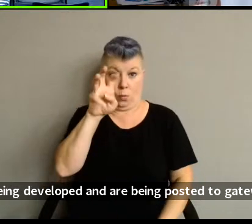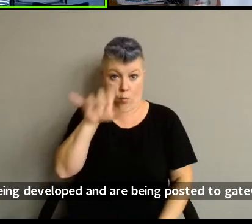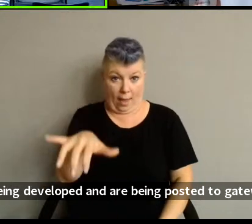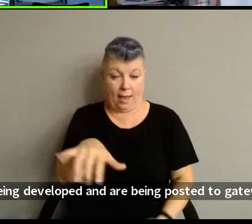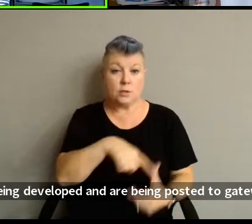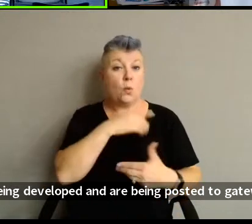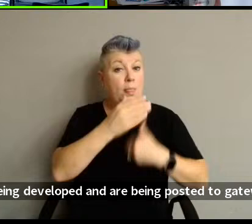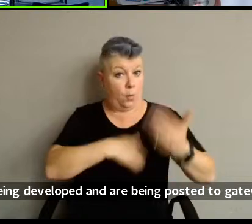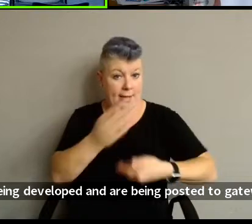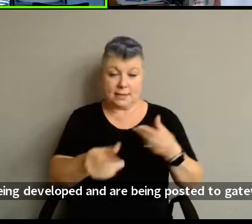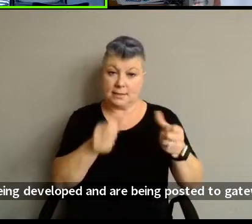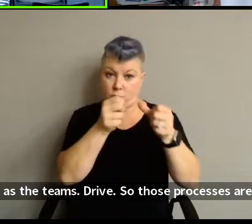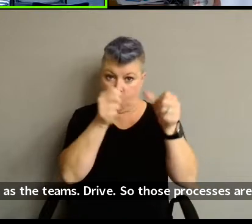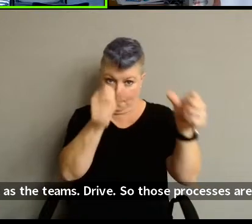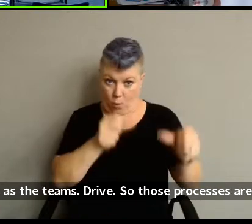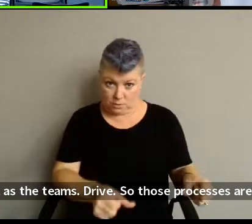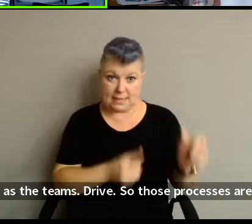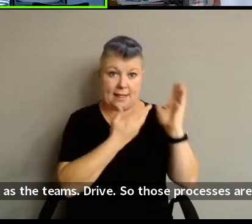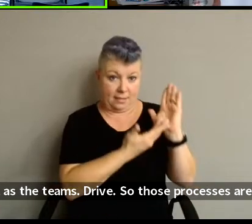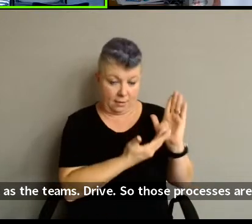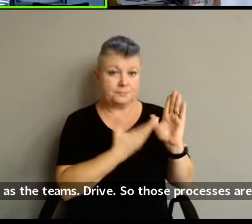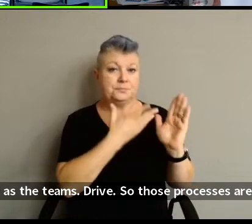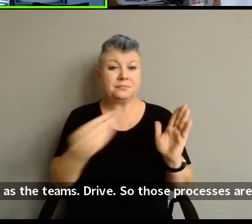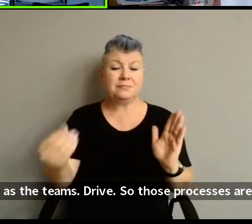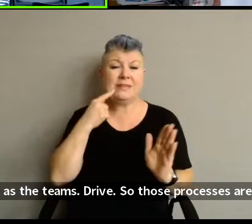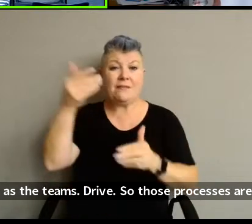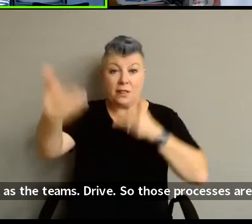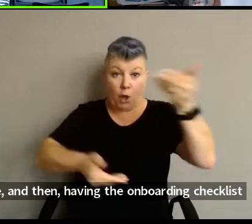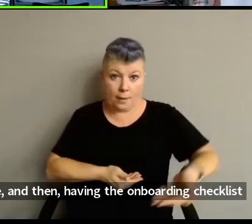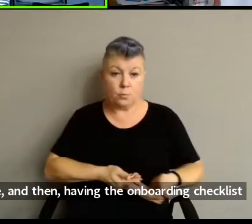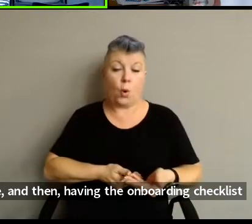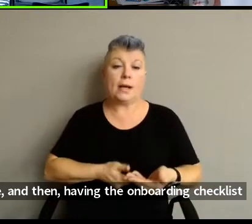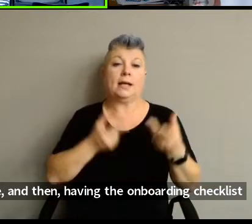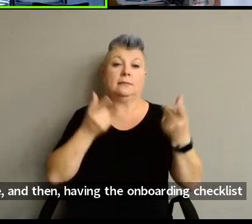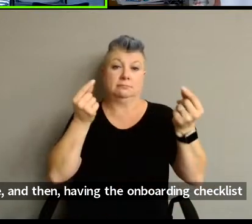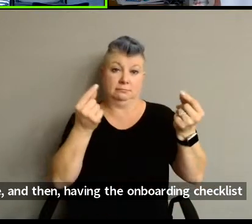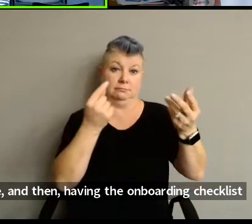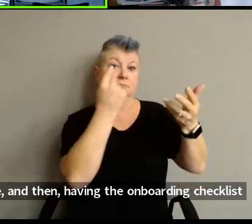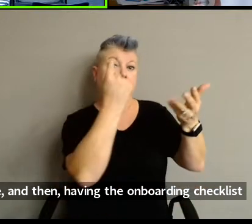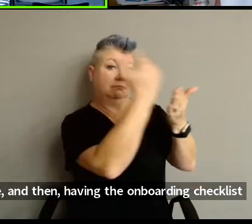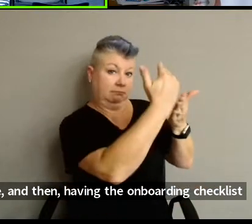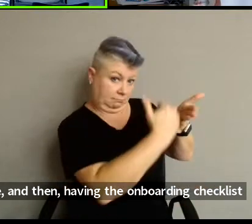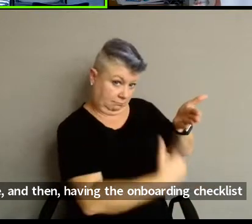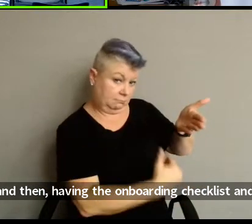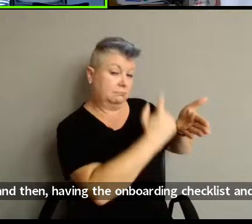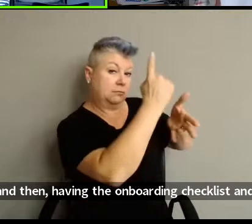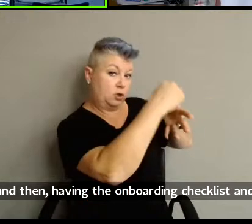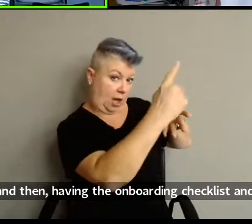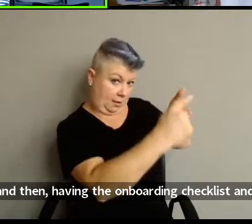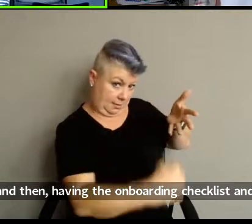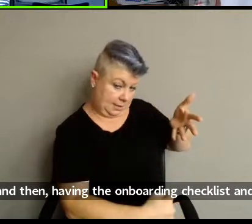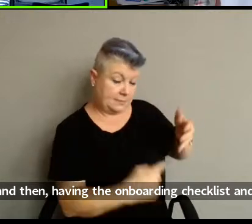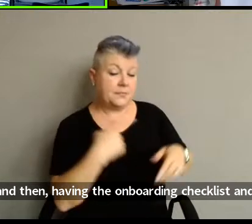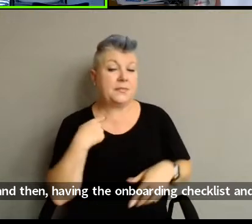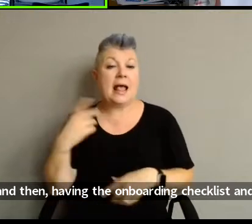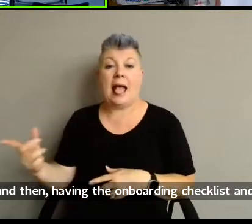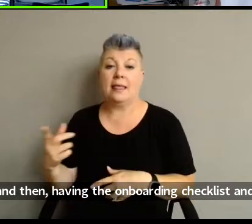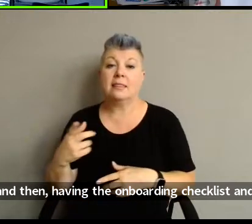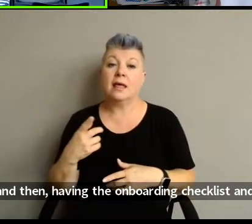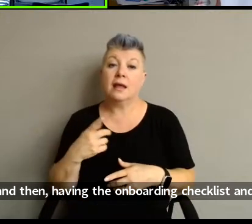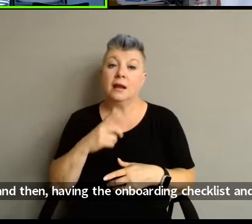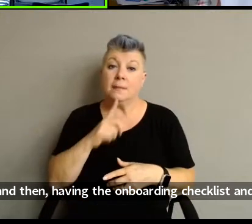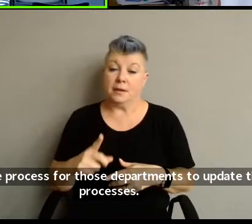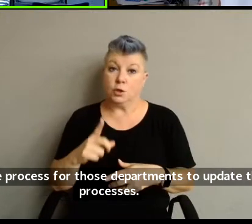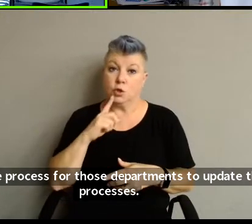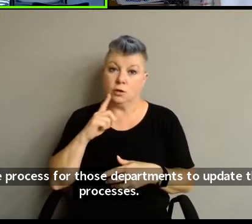then having the onboarding checklist and having the process for those departments to update their processes will be how we